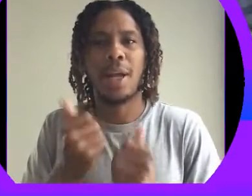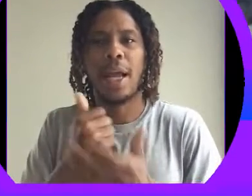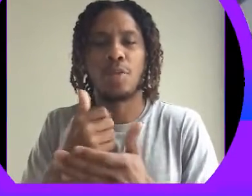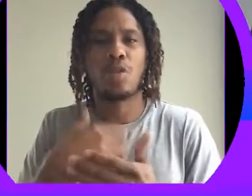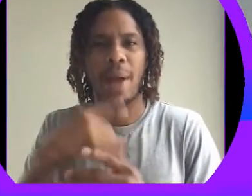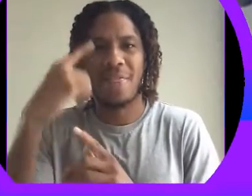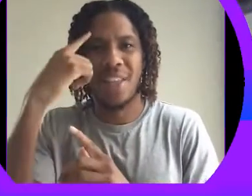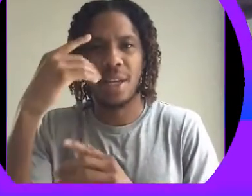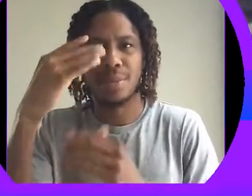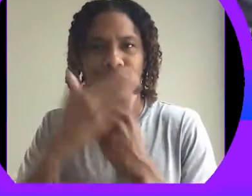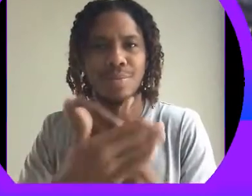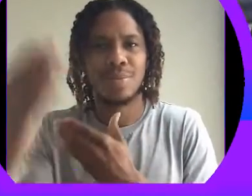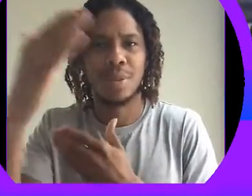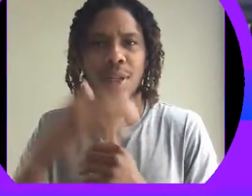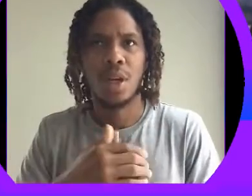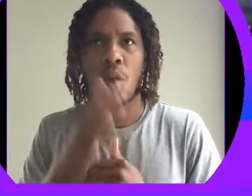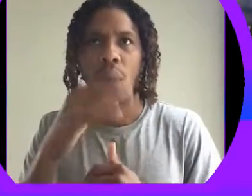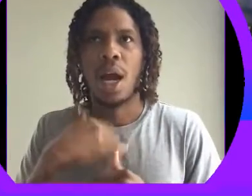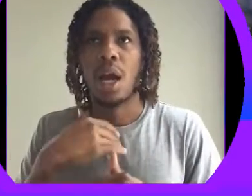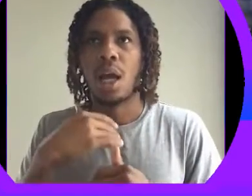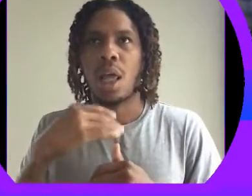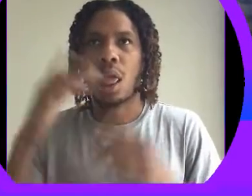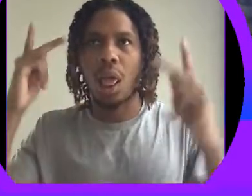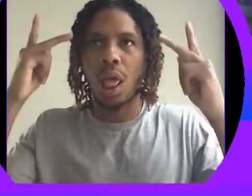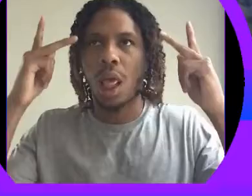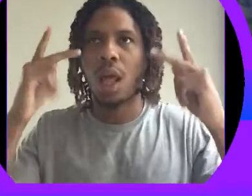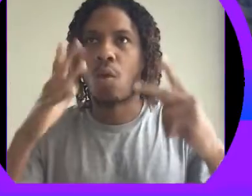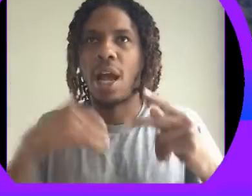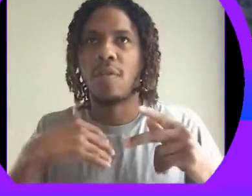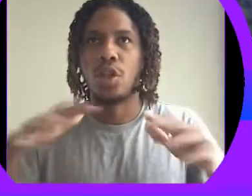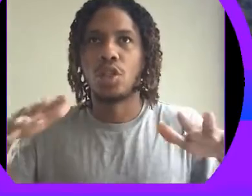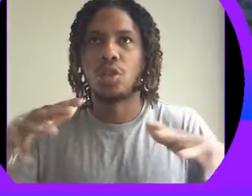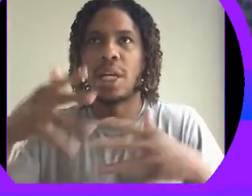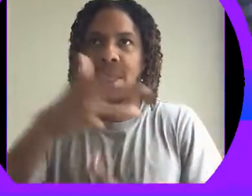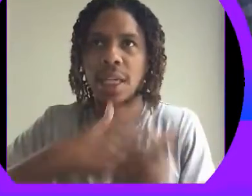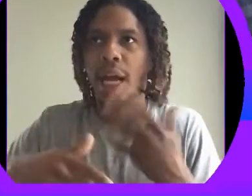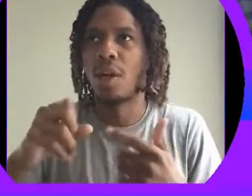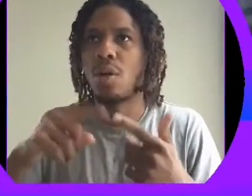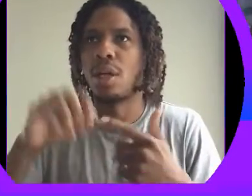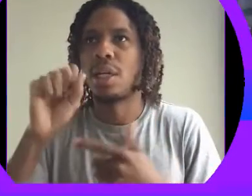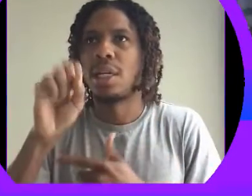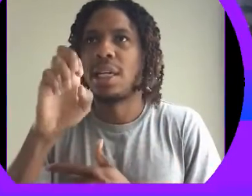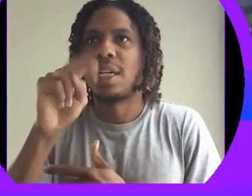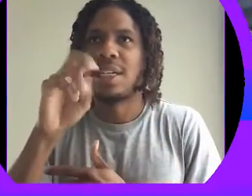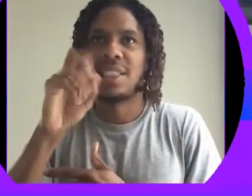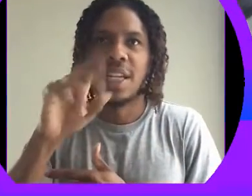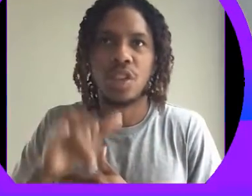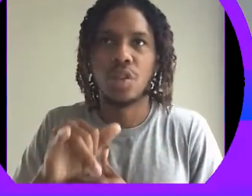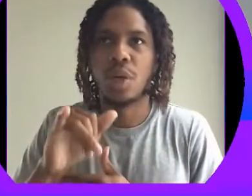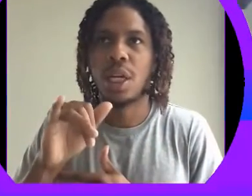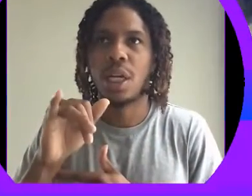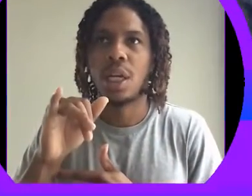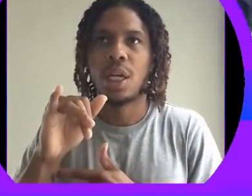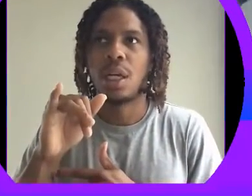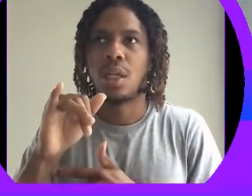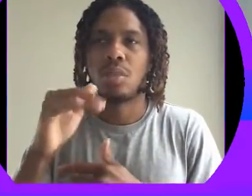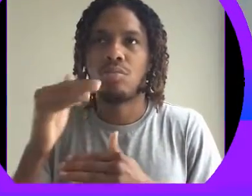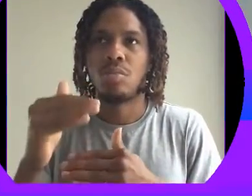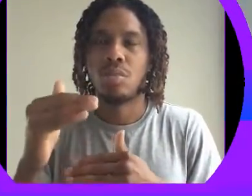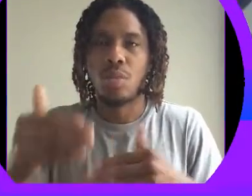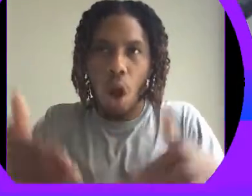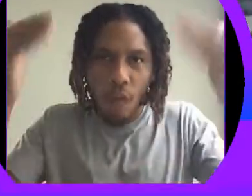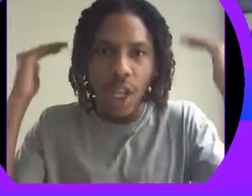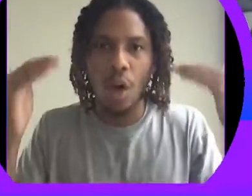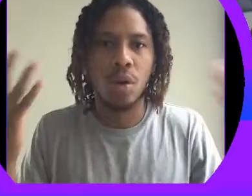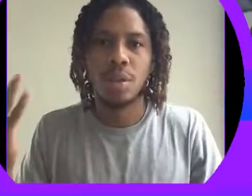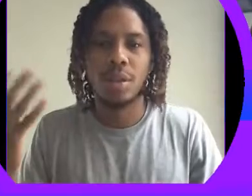today? Am I going to have social anxiety when I go camping with my family? Well,